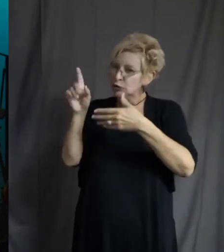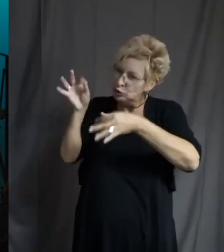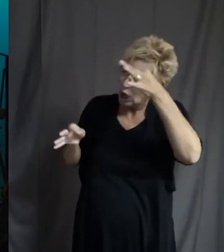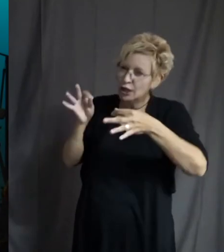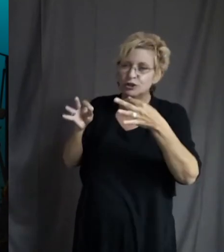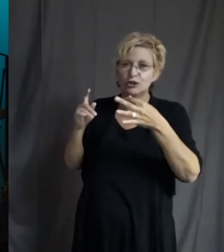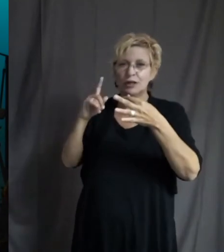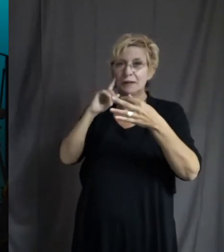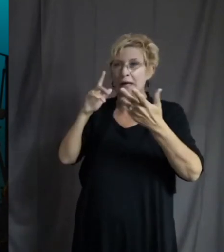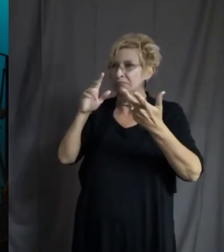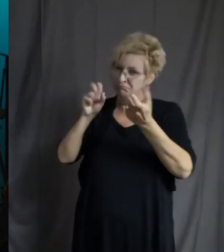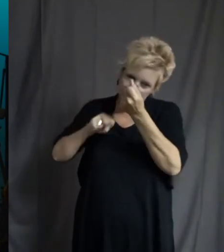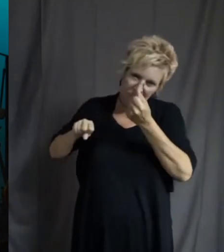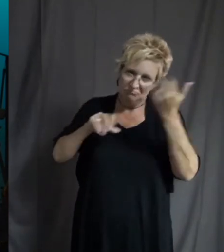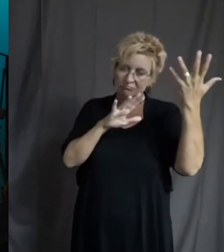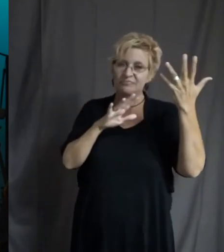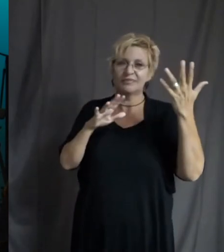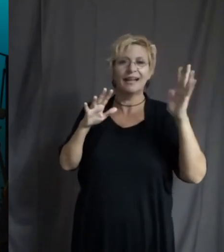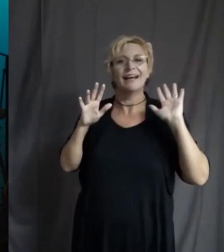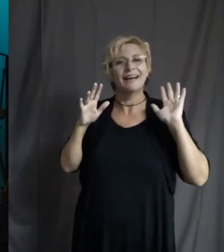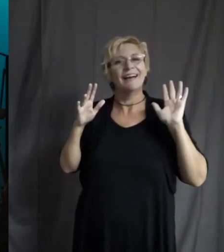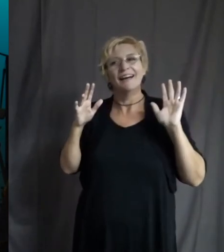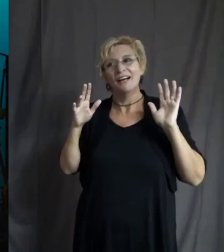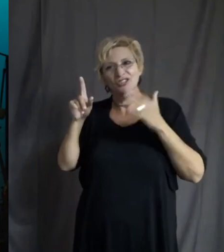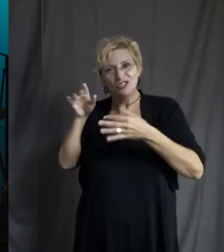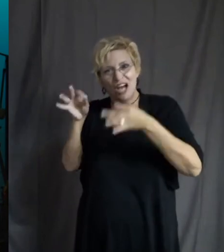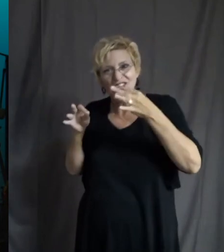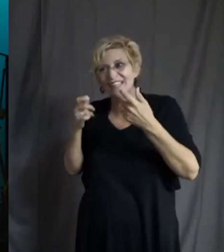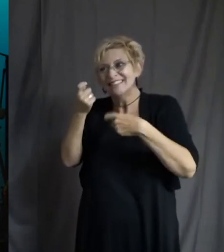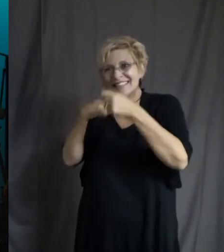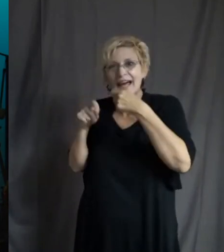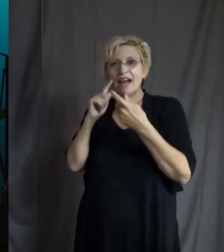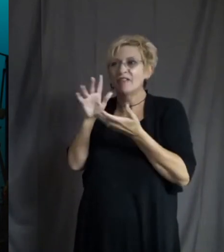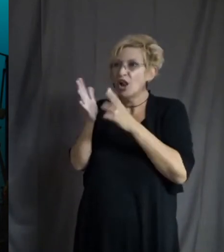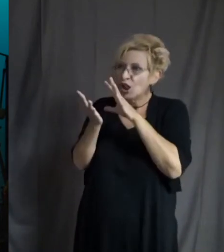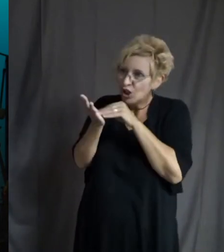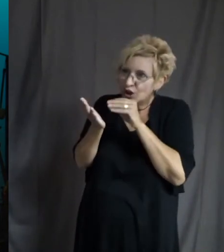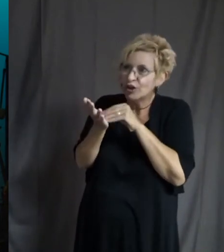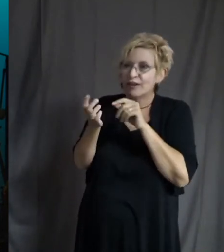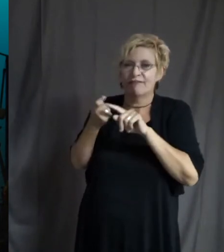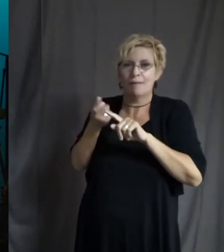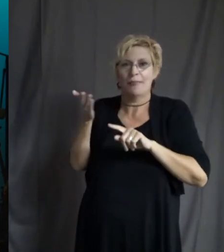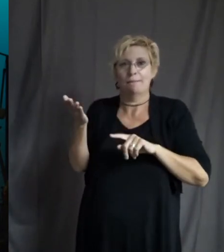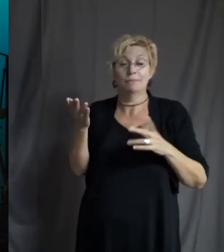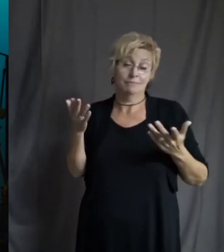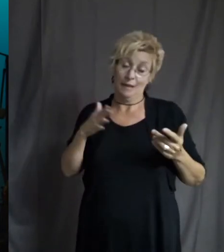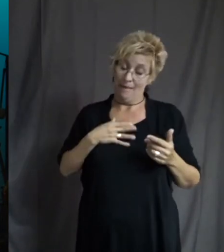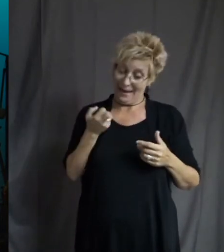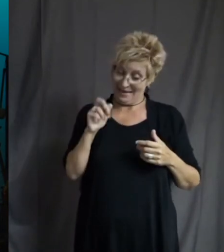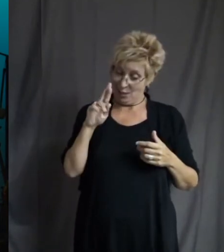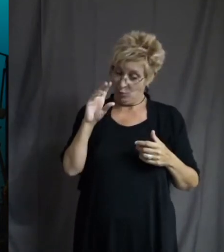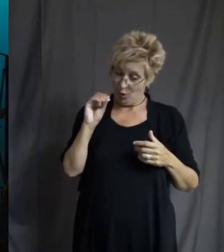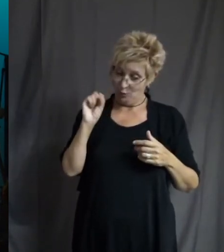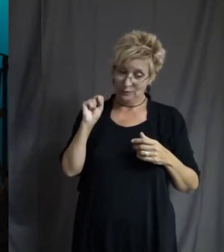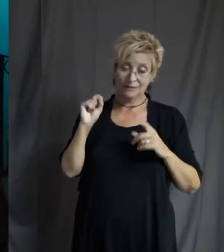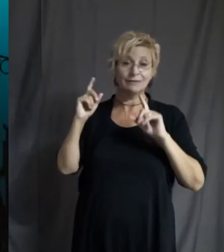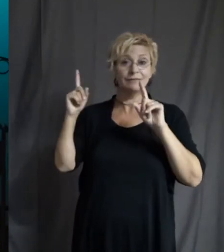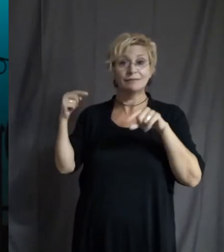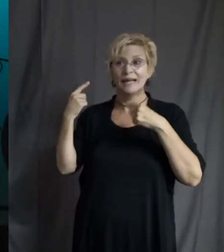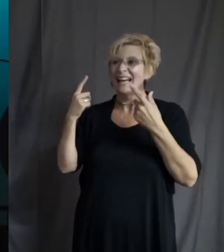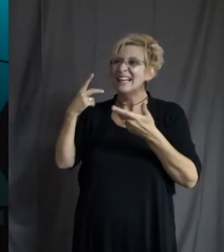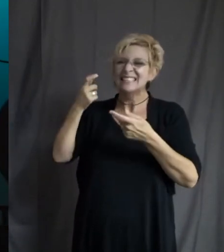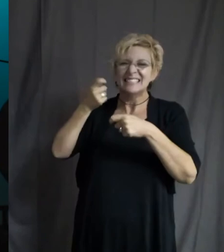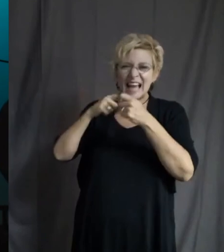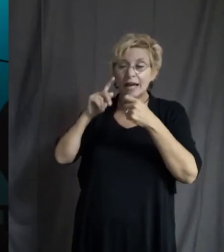as opposed to learn from them. That's what I've learned most about my heroes, is in studying their flaws,